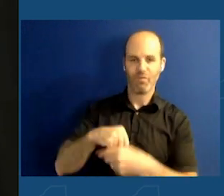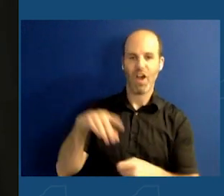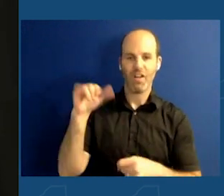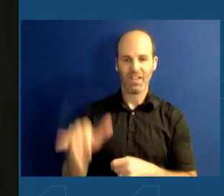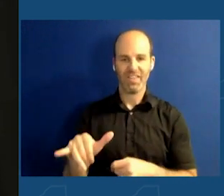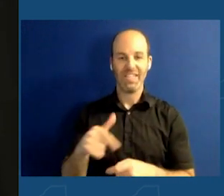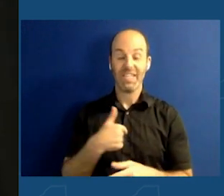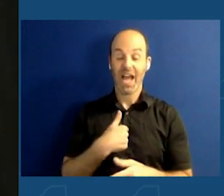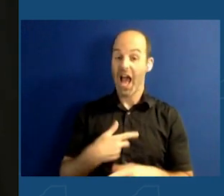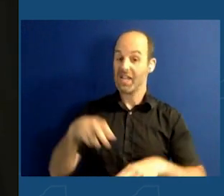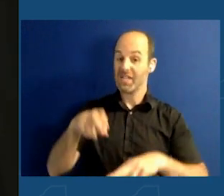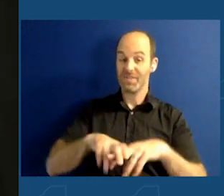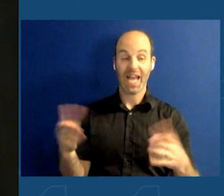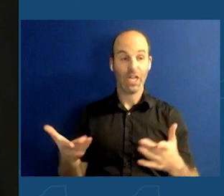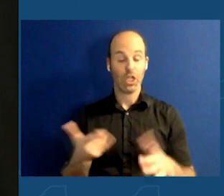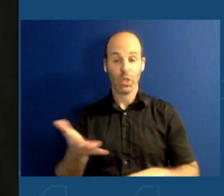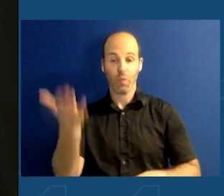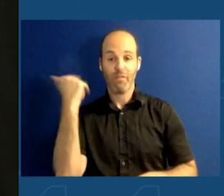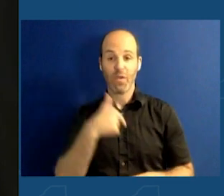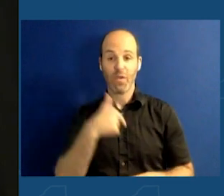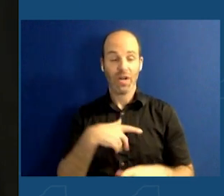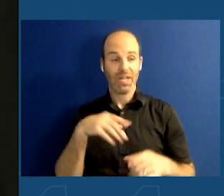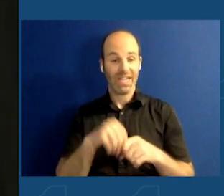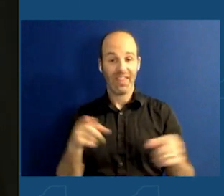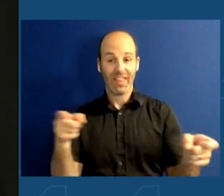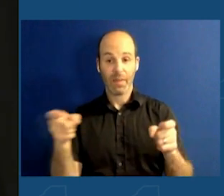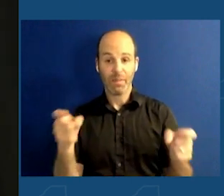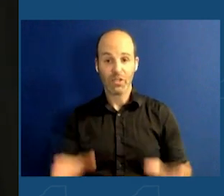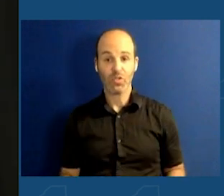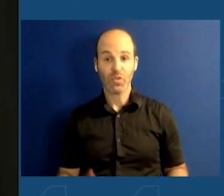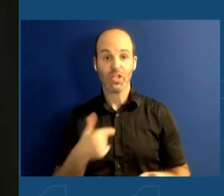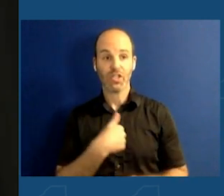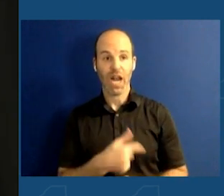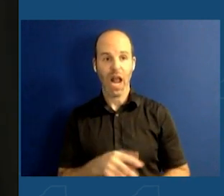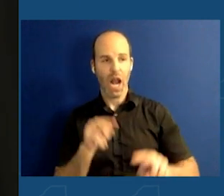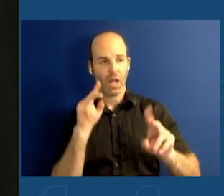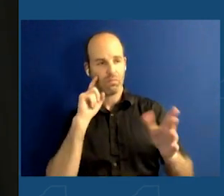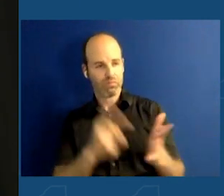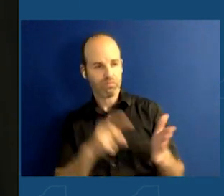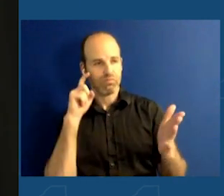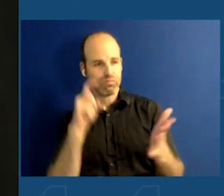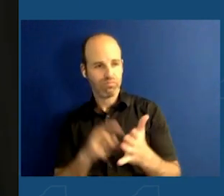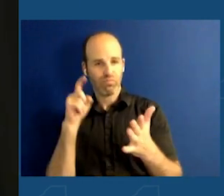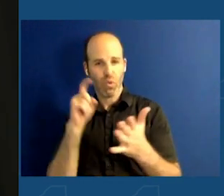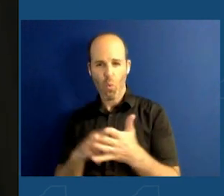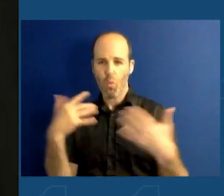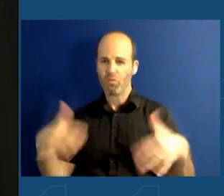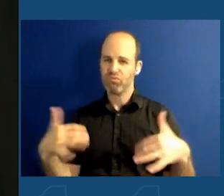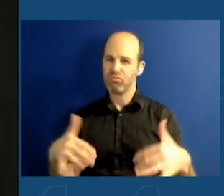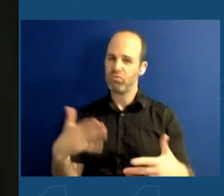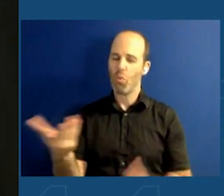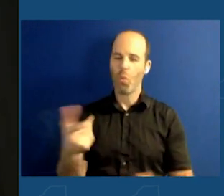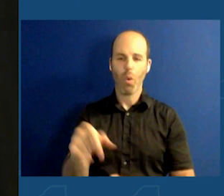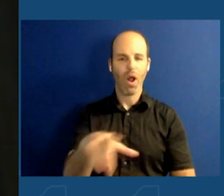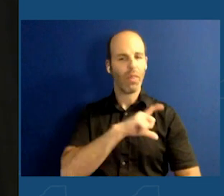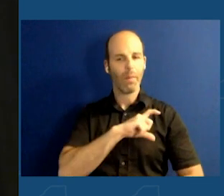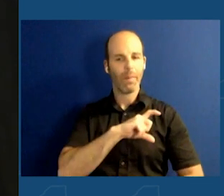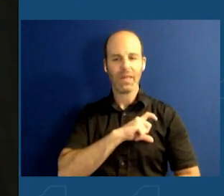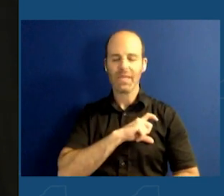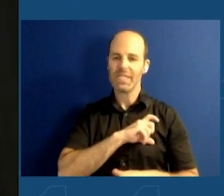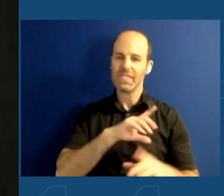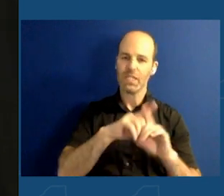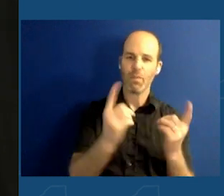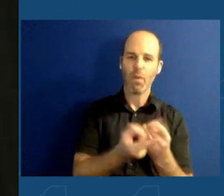earlier in the administration, and I witnessed what the New York City Police Department is doing with all of its partners, everyone